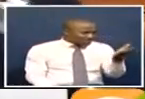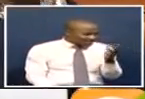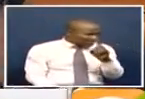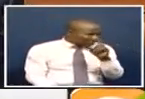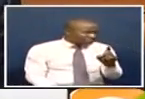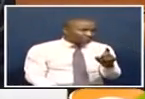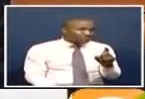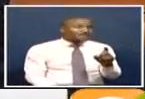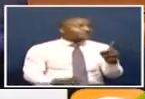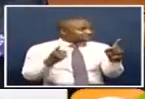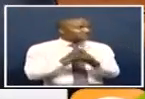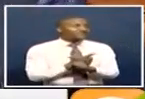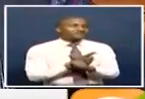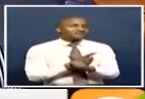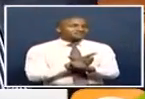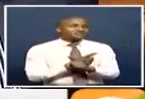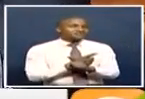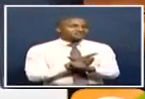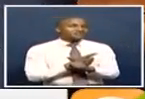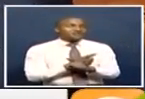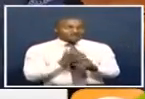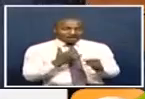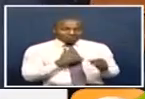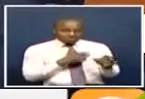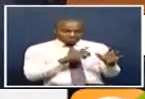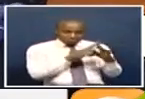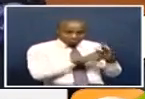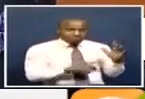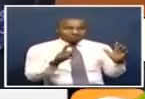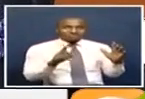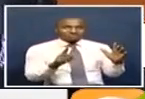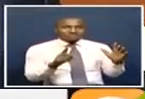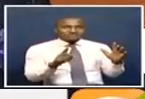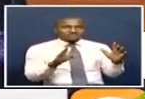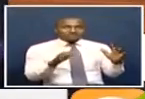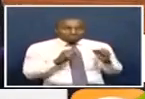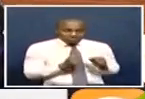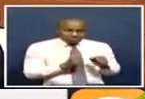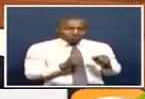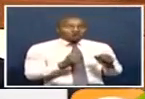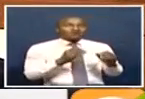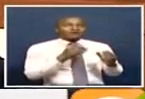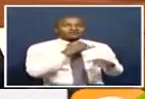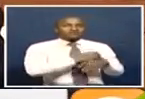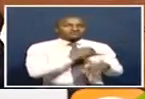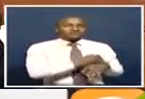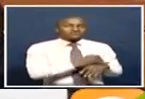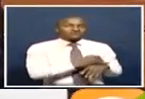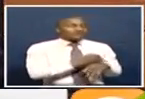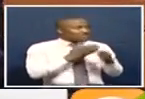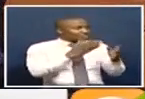will be something different. Yeah. Do I create a departure from a known strong institution which was there